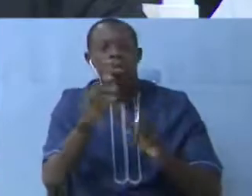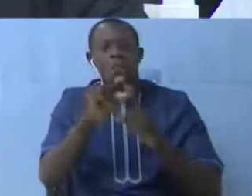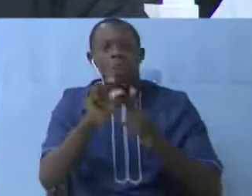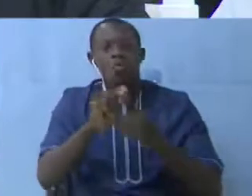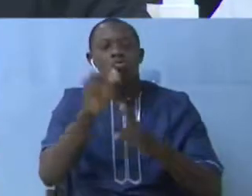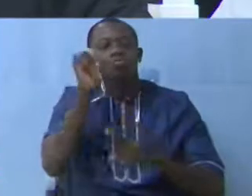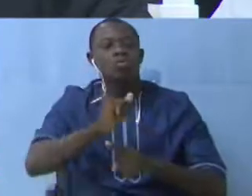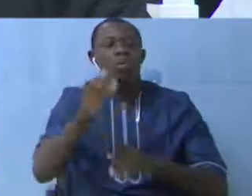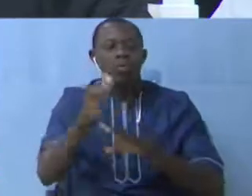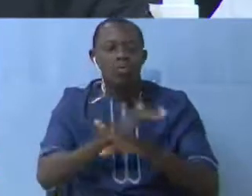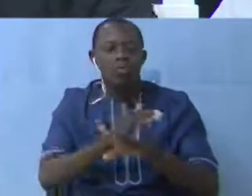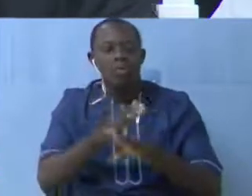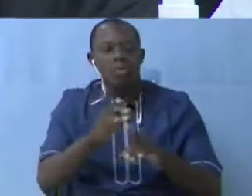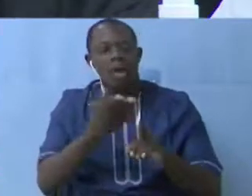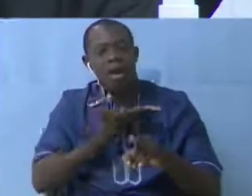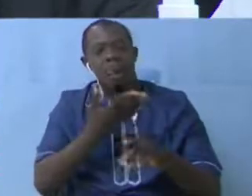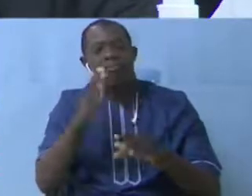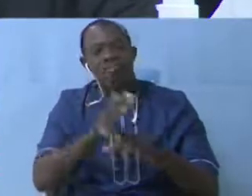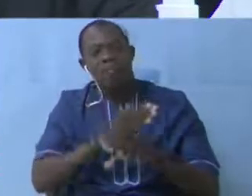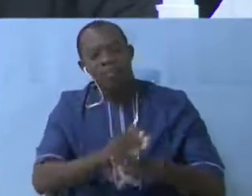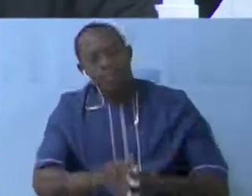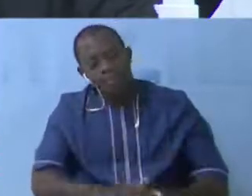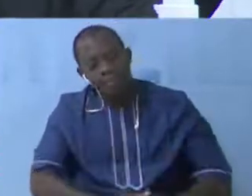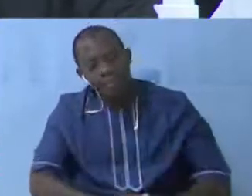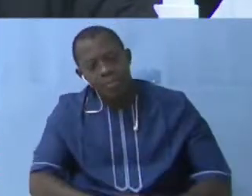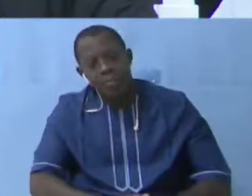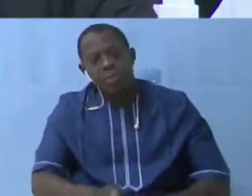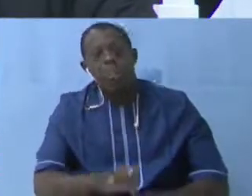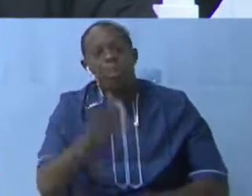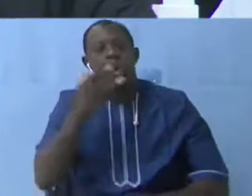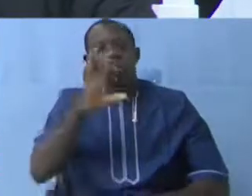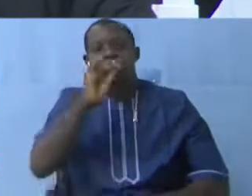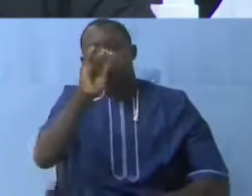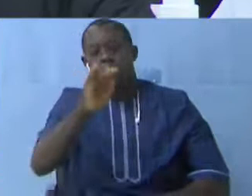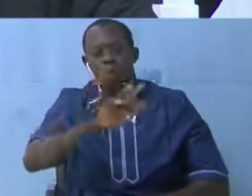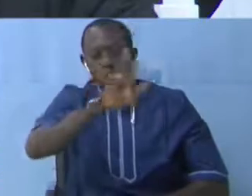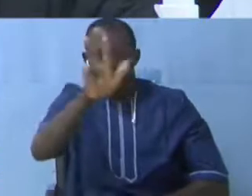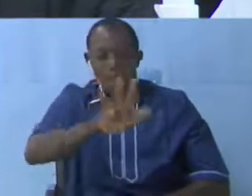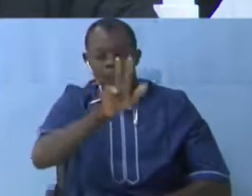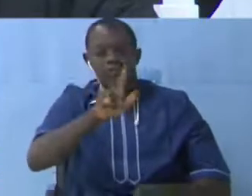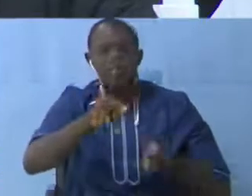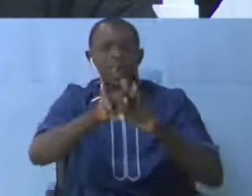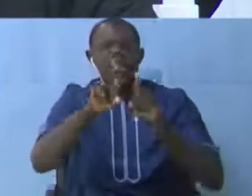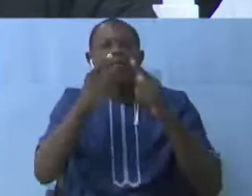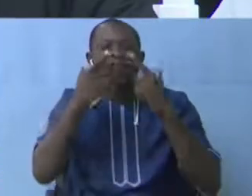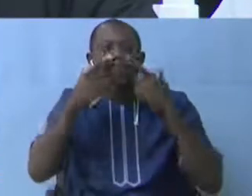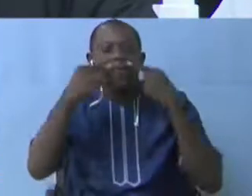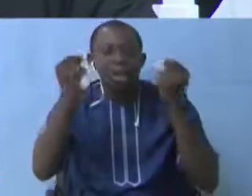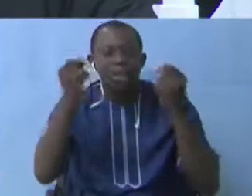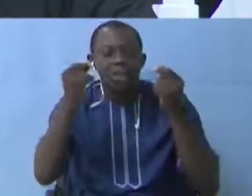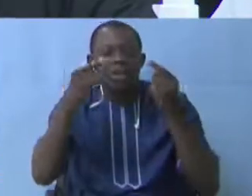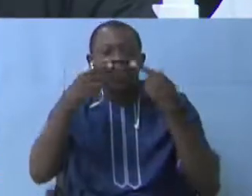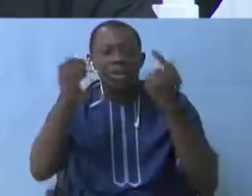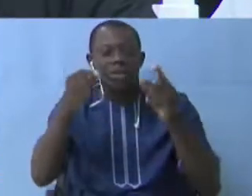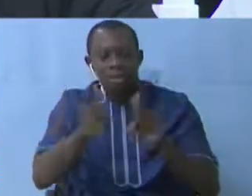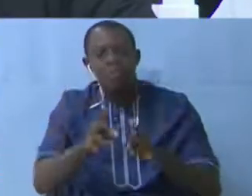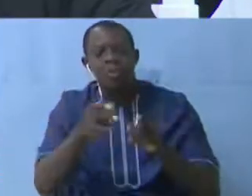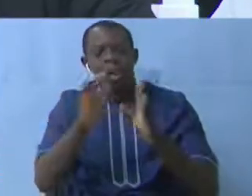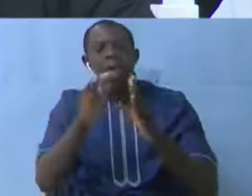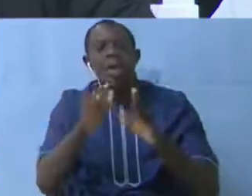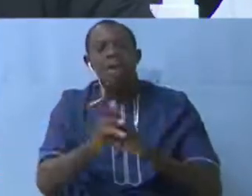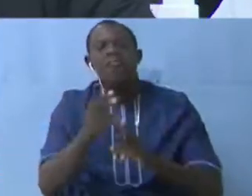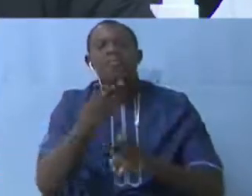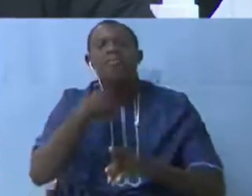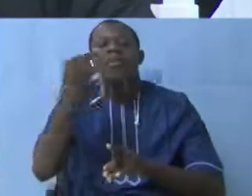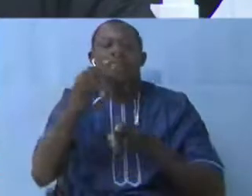uses, or he had when speaking Wolof with a French accent. ci mu wax ni nga xam ne noonu la dee